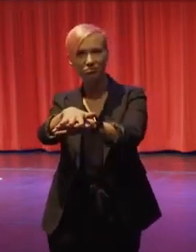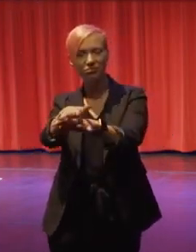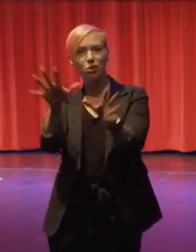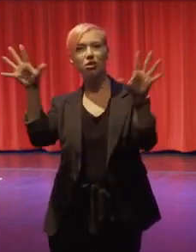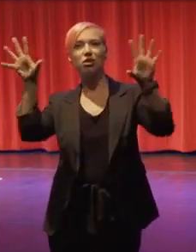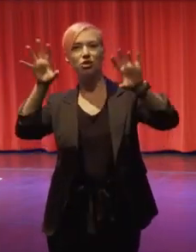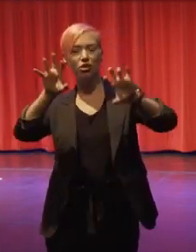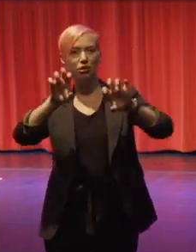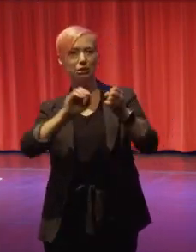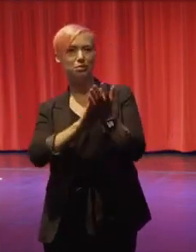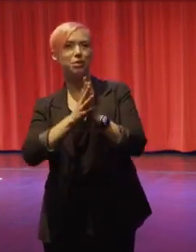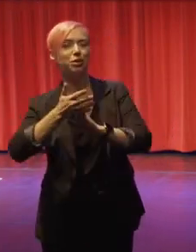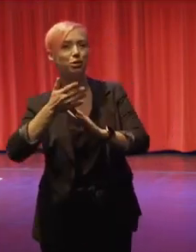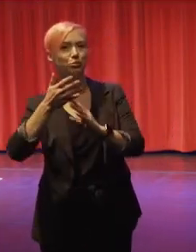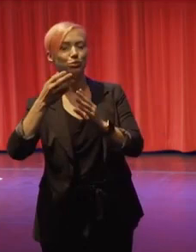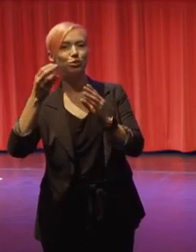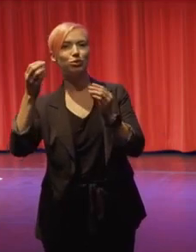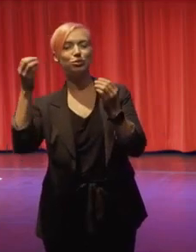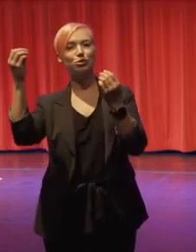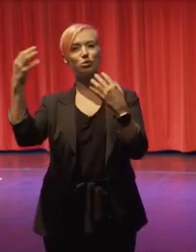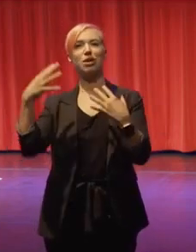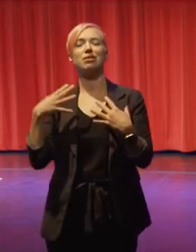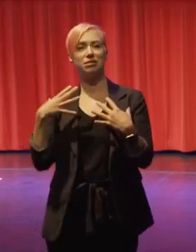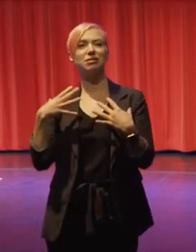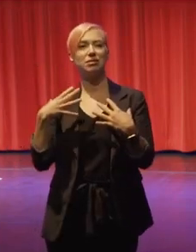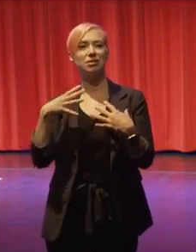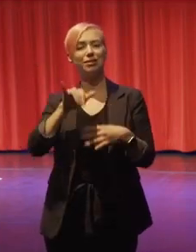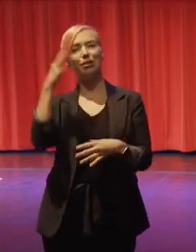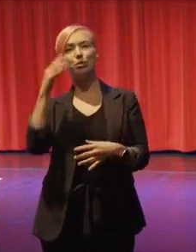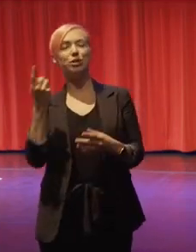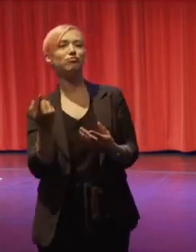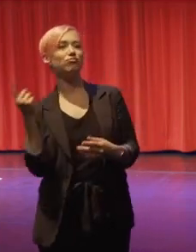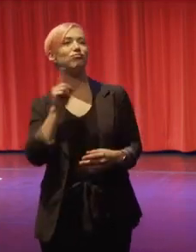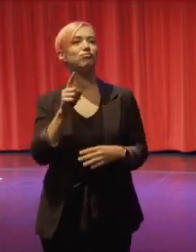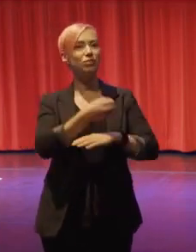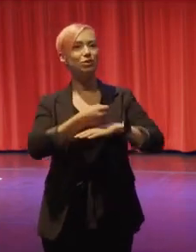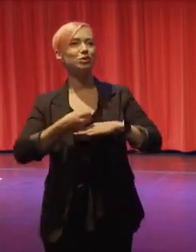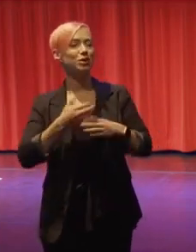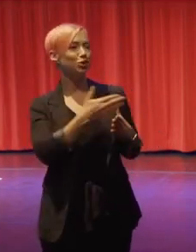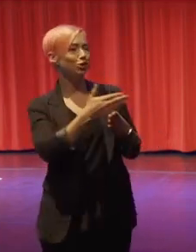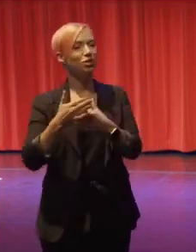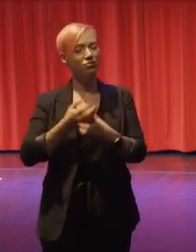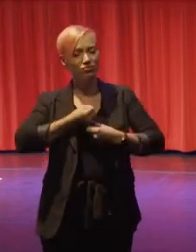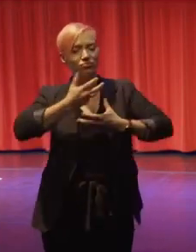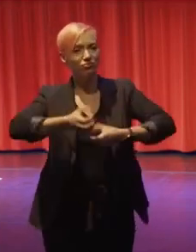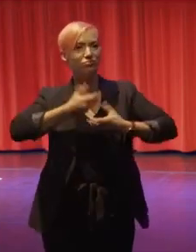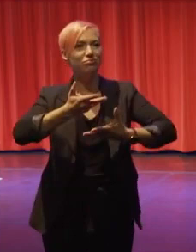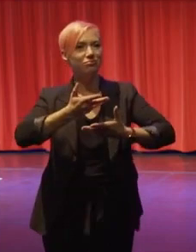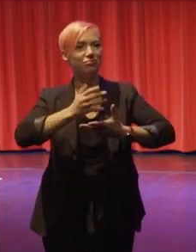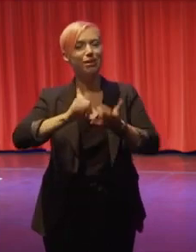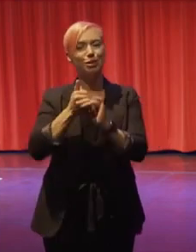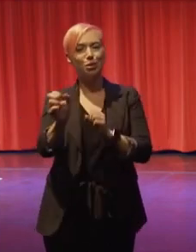darkness becomes grace. That's why we get on stage and share our stories. It's a way to return home